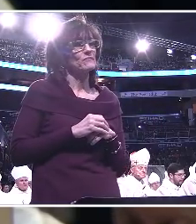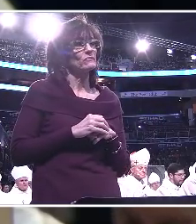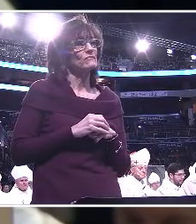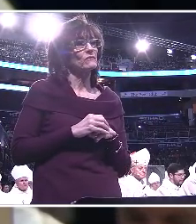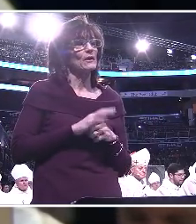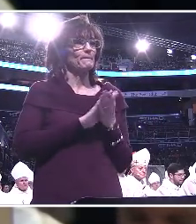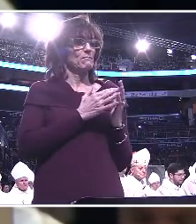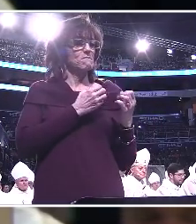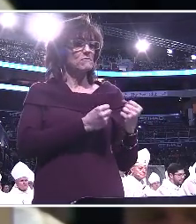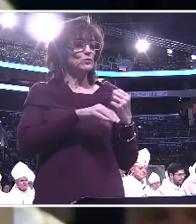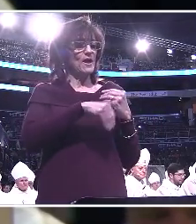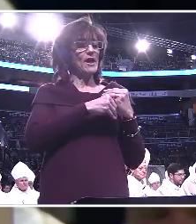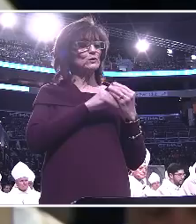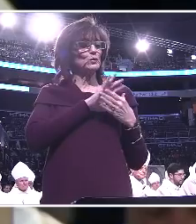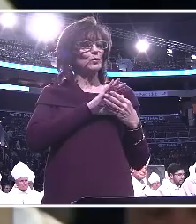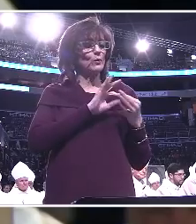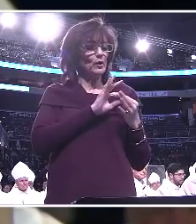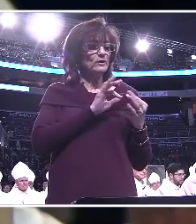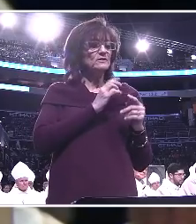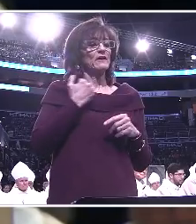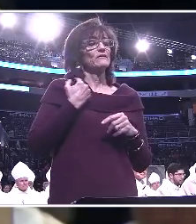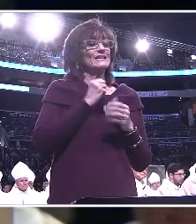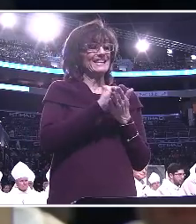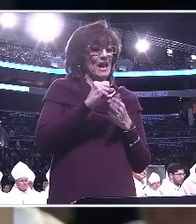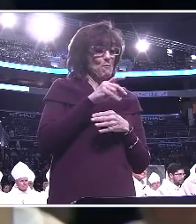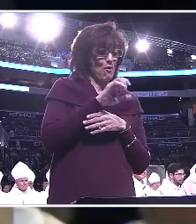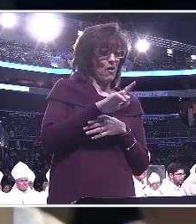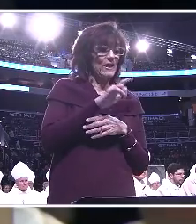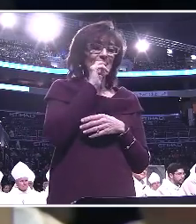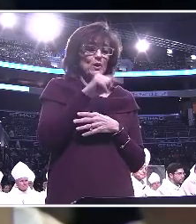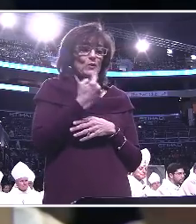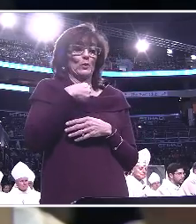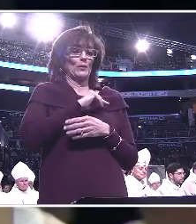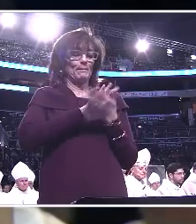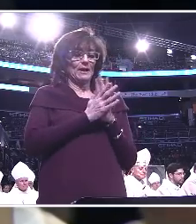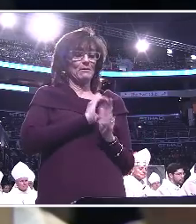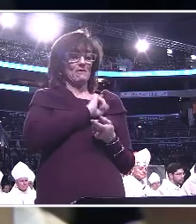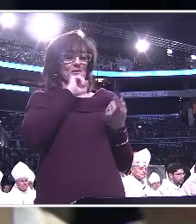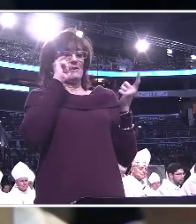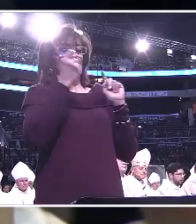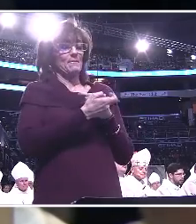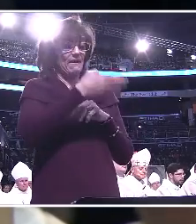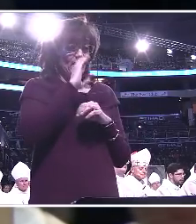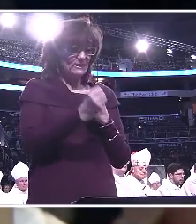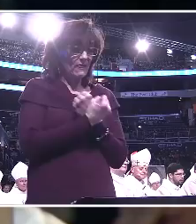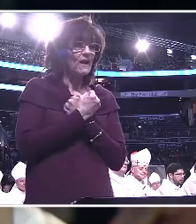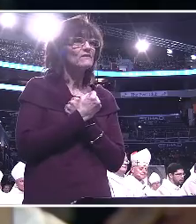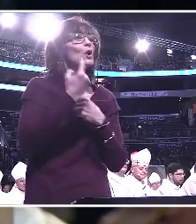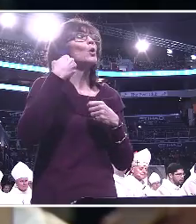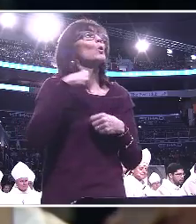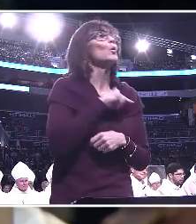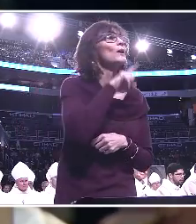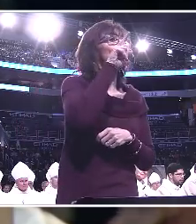to the words of the apostle, not only should we be transformed by God's love, we must then transform the